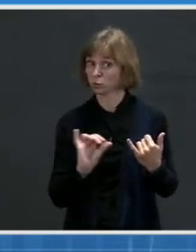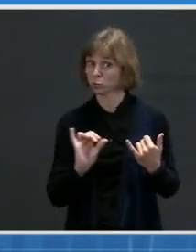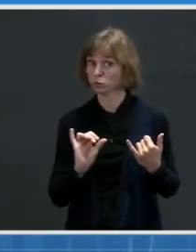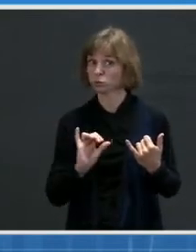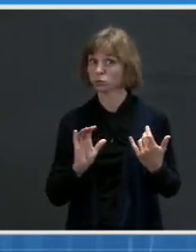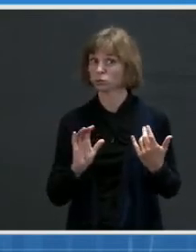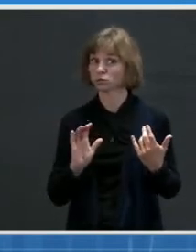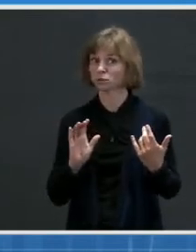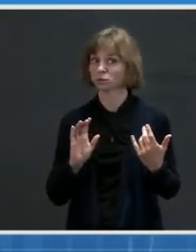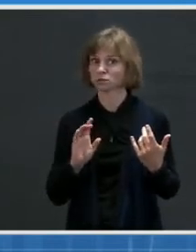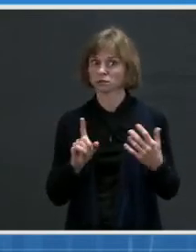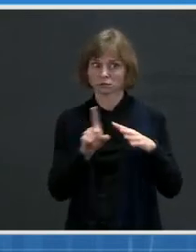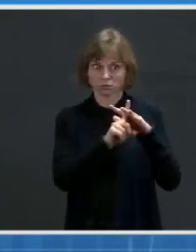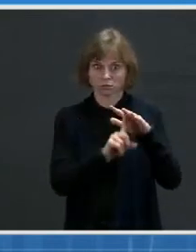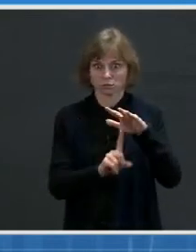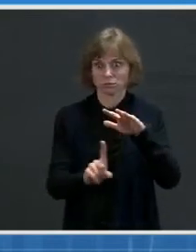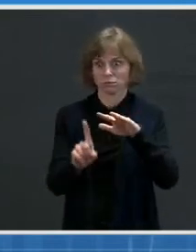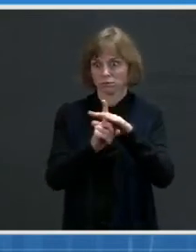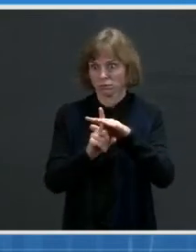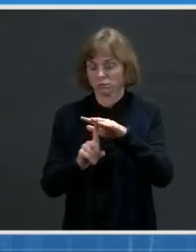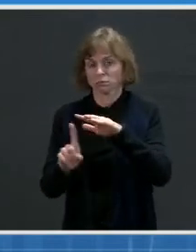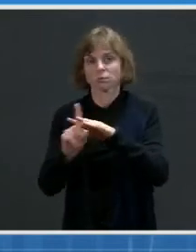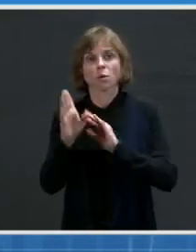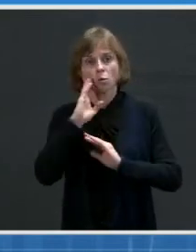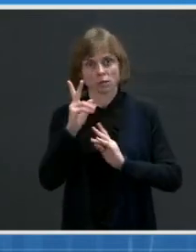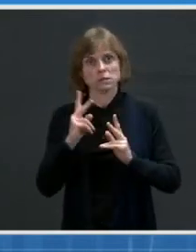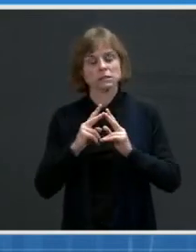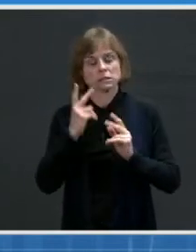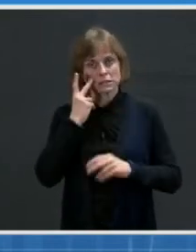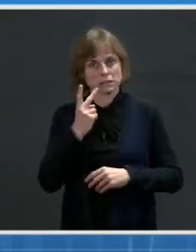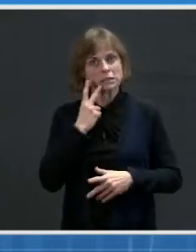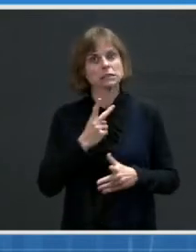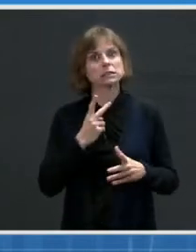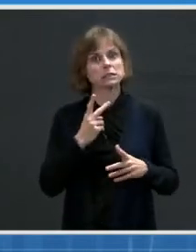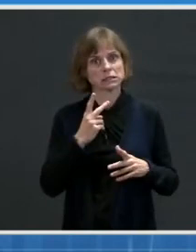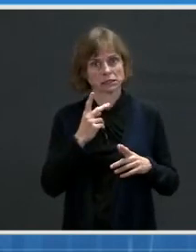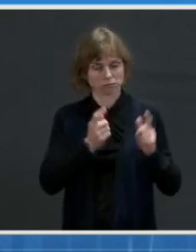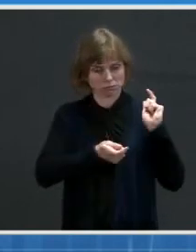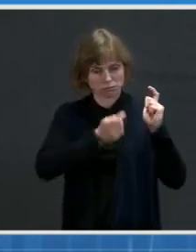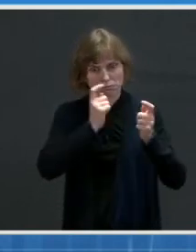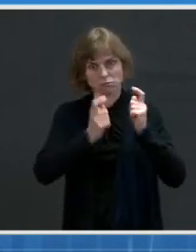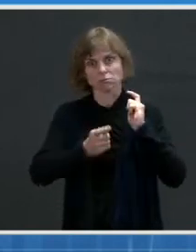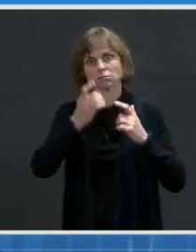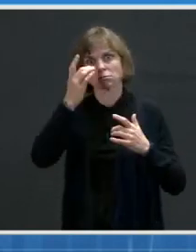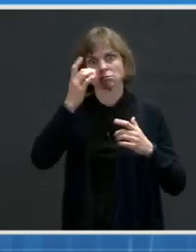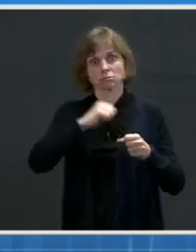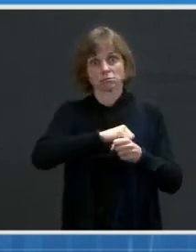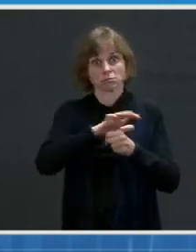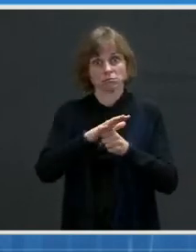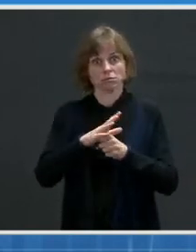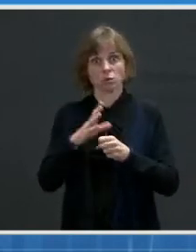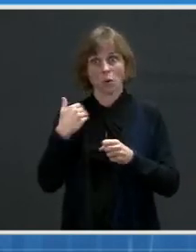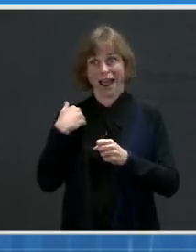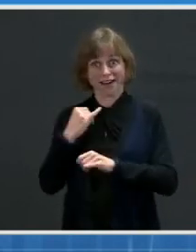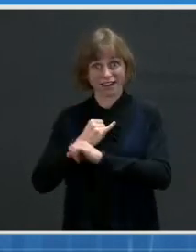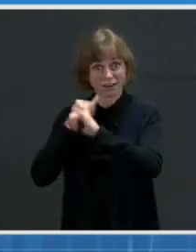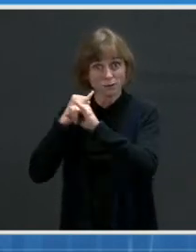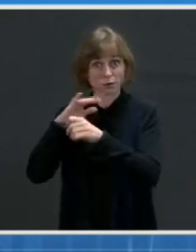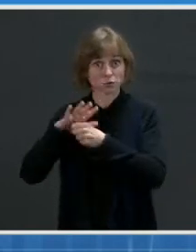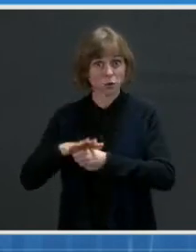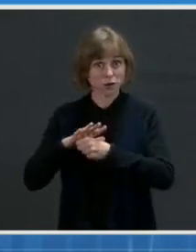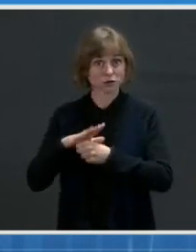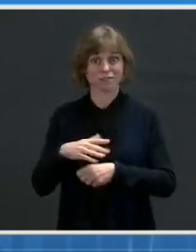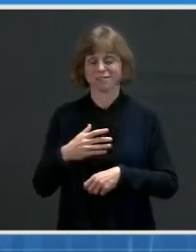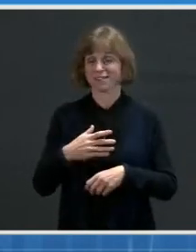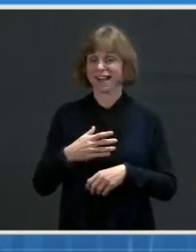with variants that are already present, and that with all of the immunologic and other pressures that are going on and the high